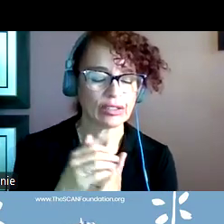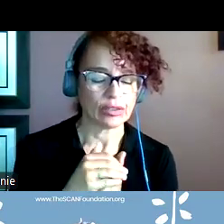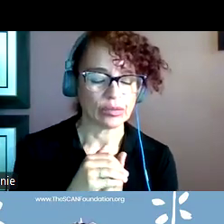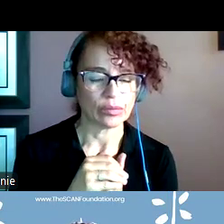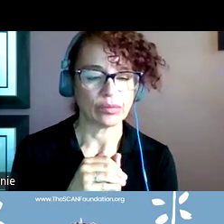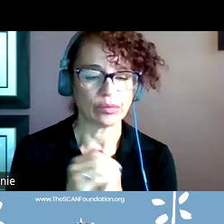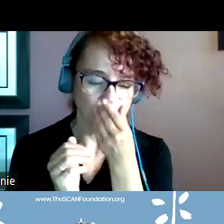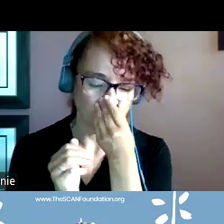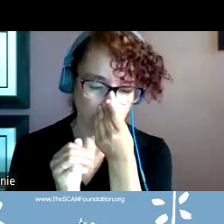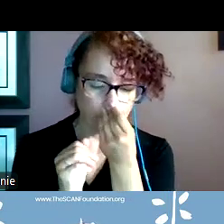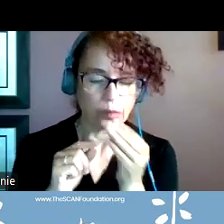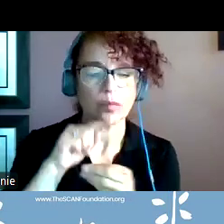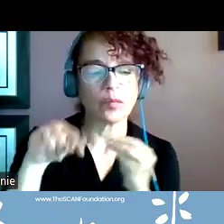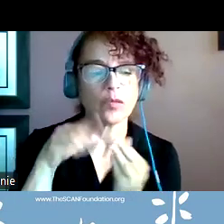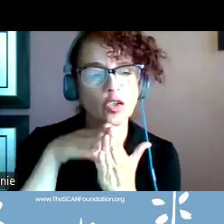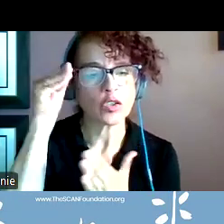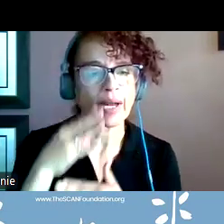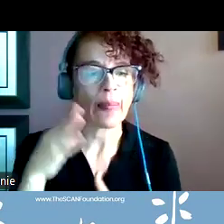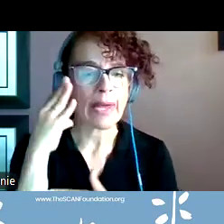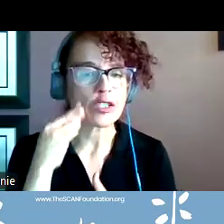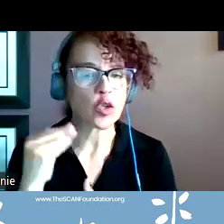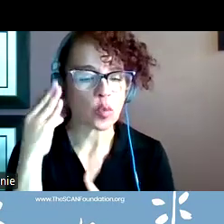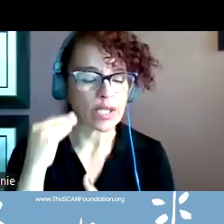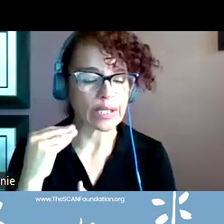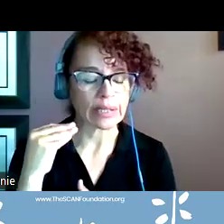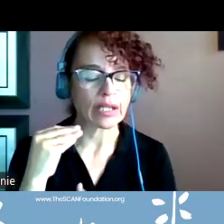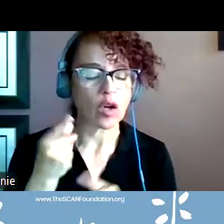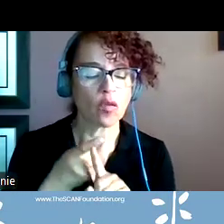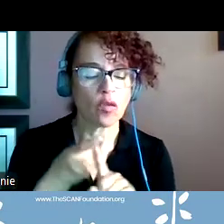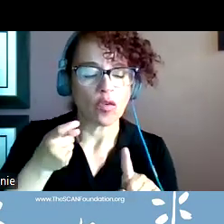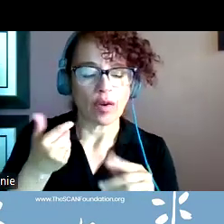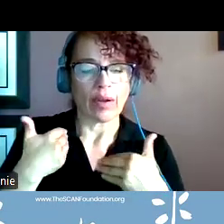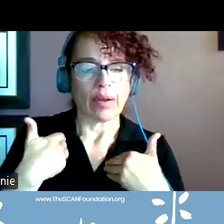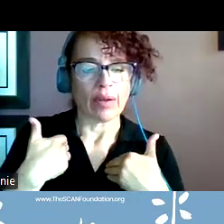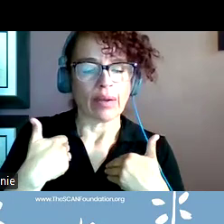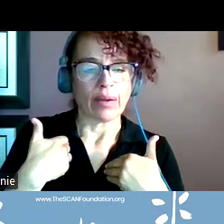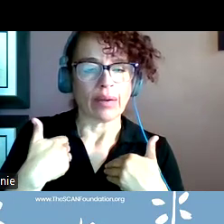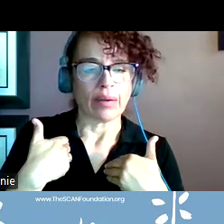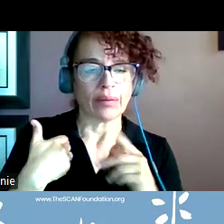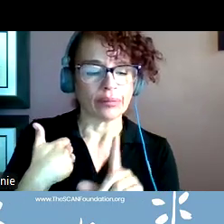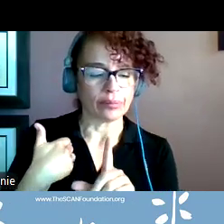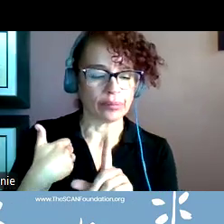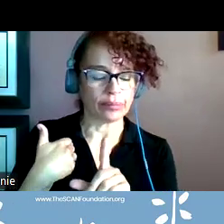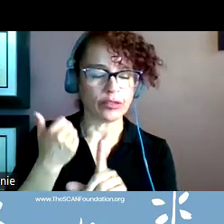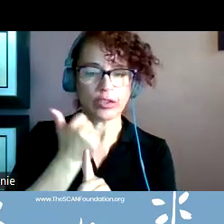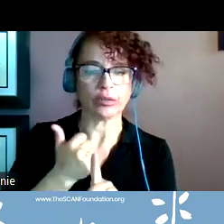We talked about learned experiences from Tabby. Stop.